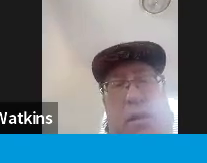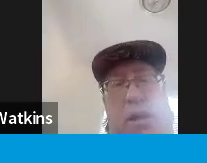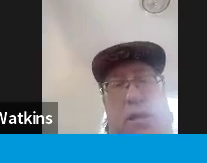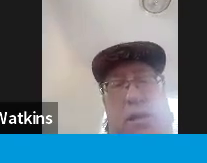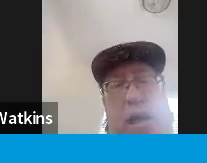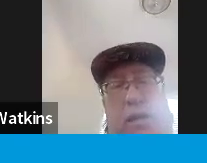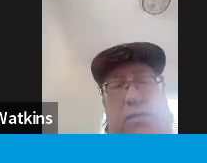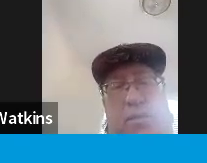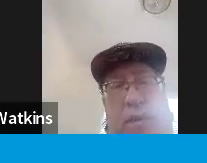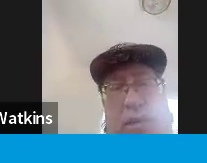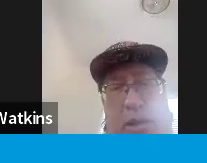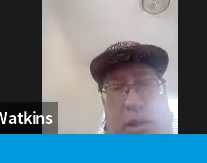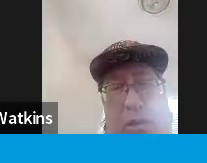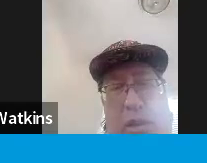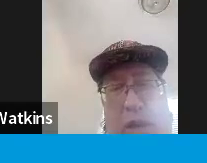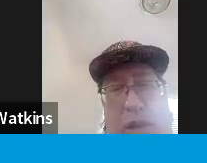I mean, like,